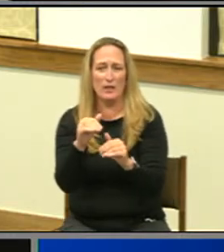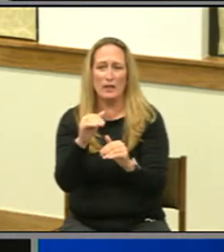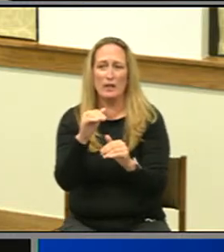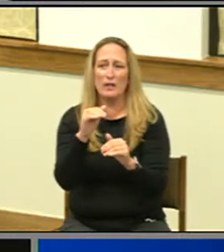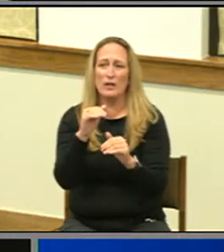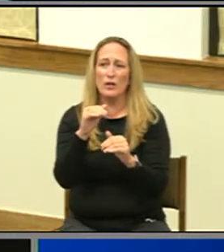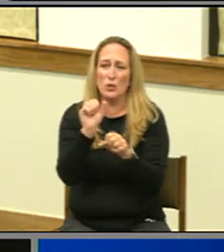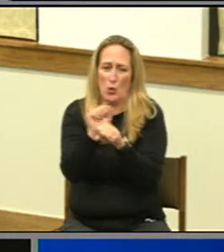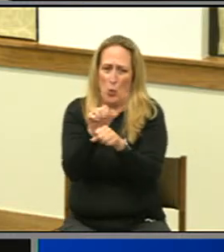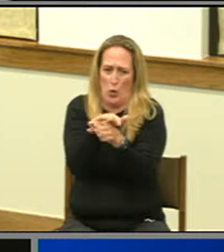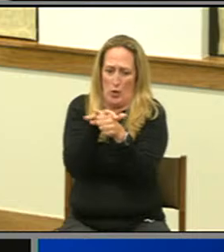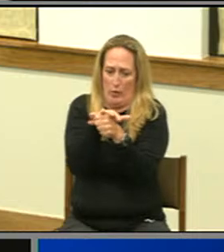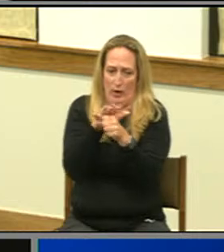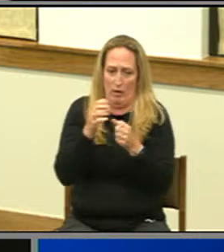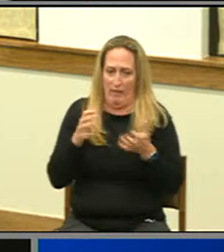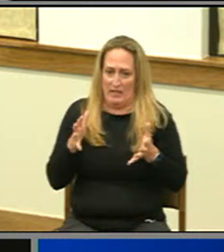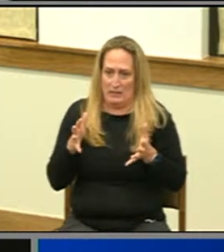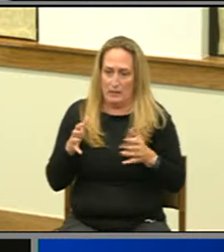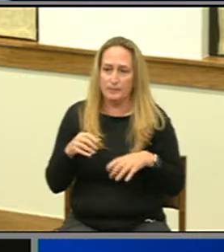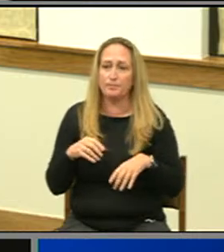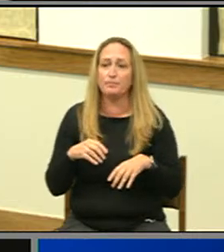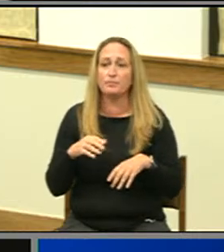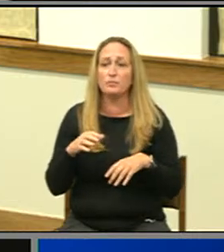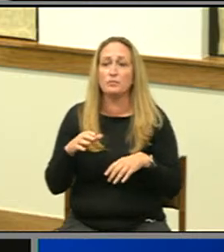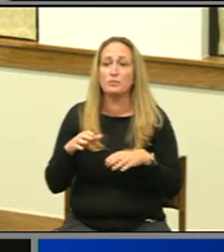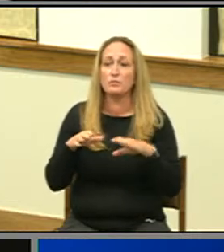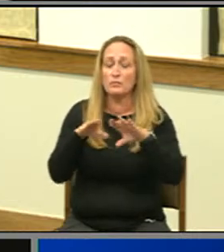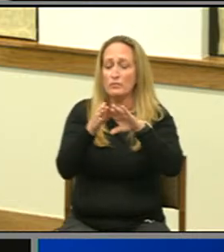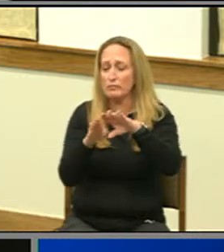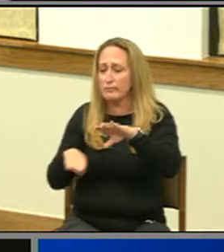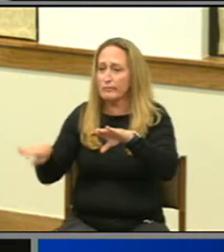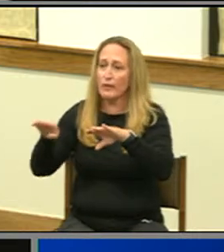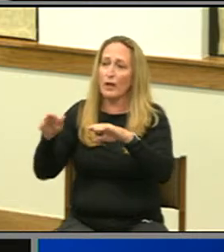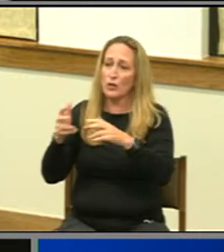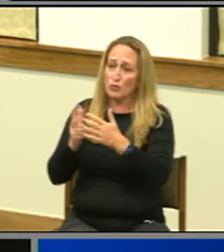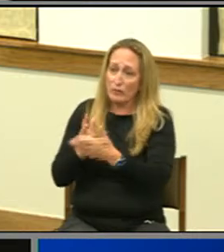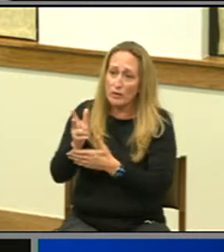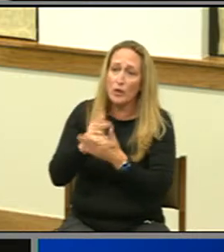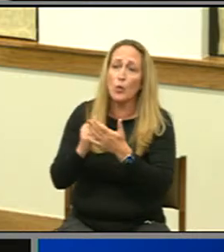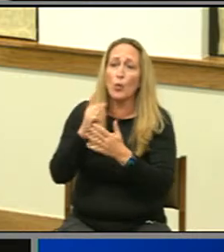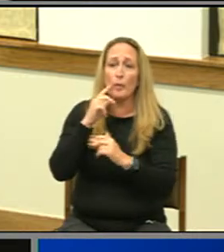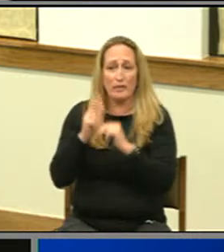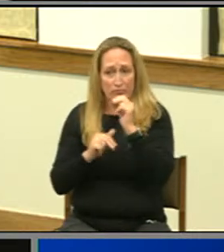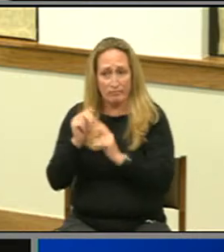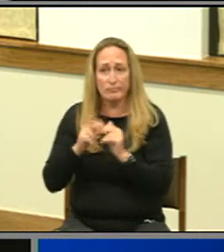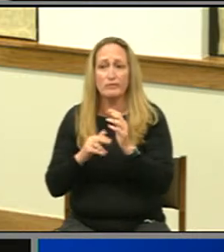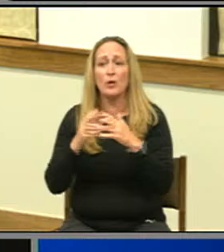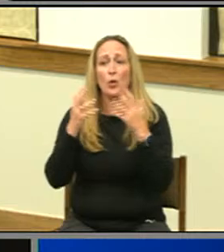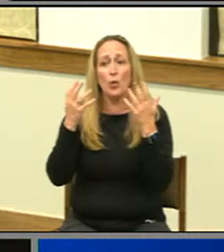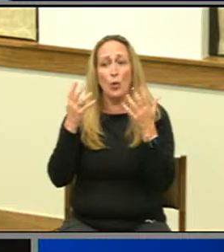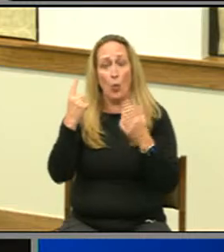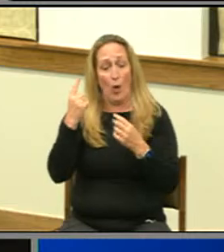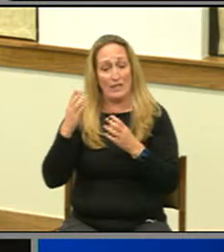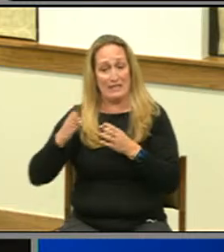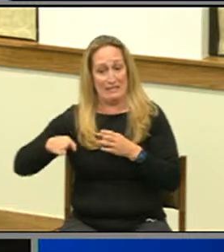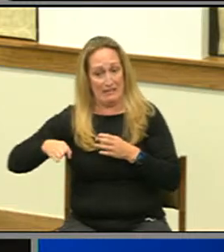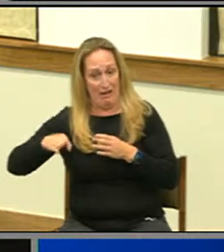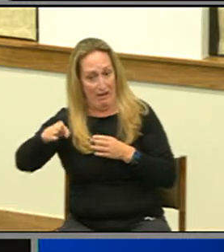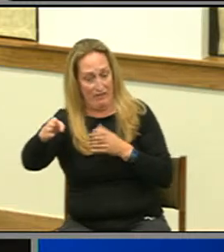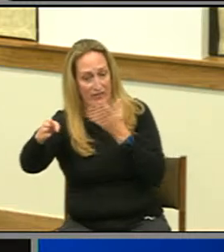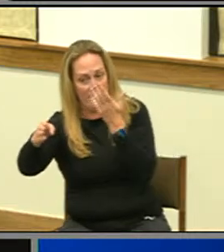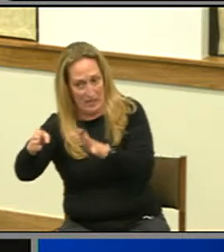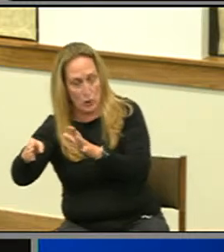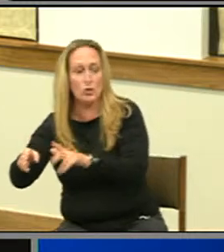work zone. And curb, gutters, sidewalks, and driveway aprons will be constructed one side of the street at a